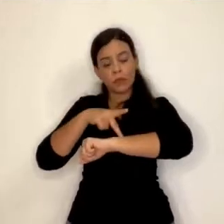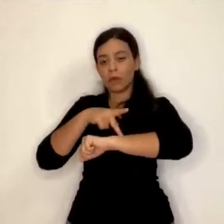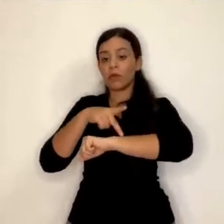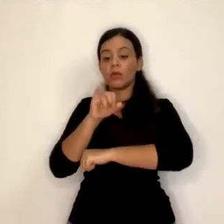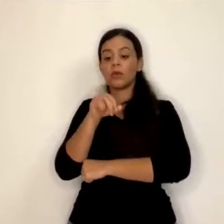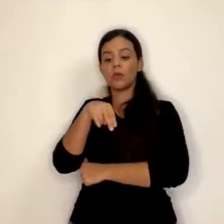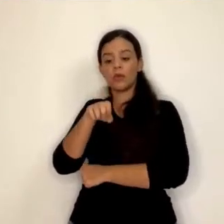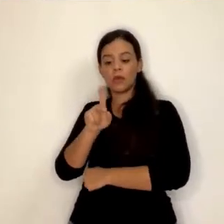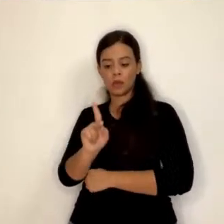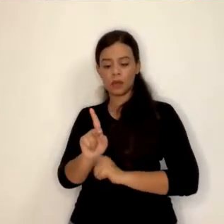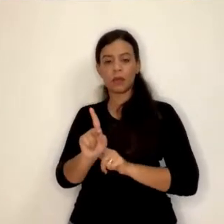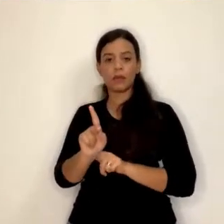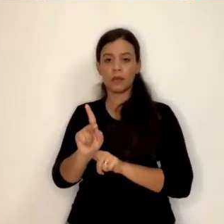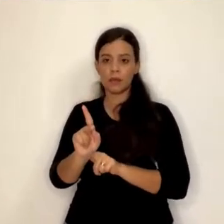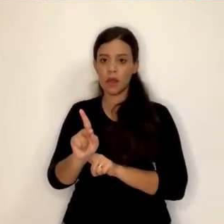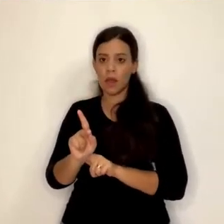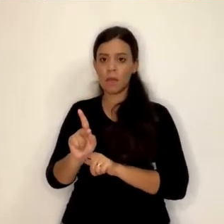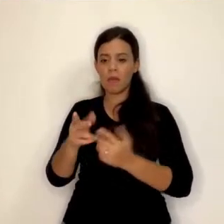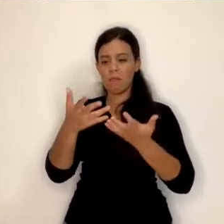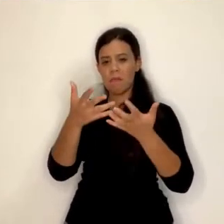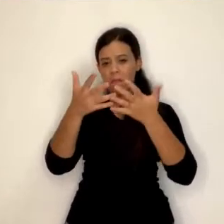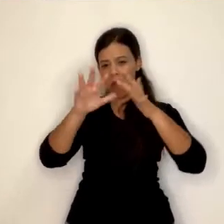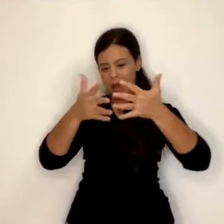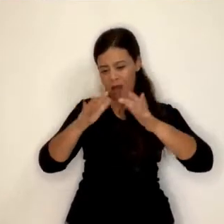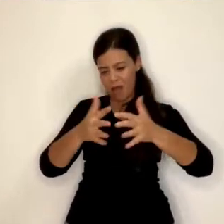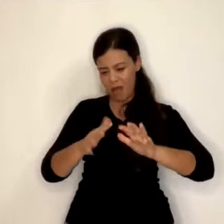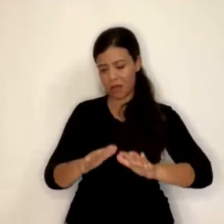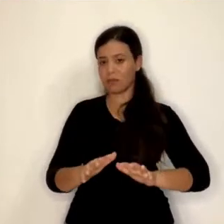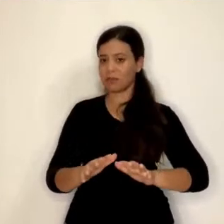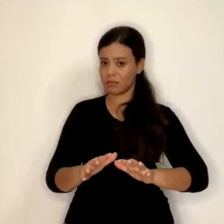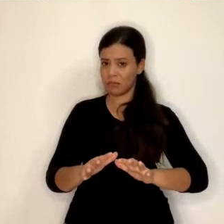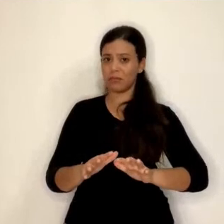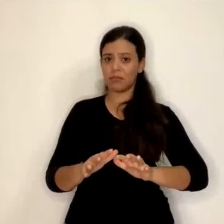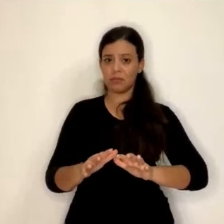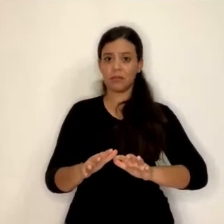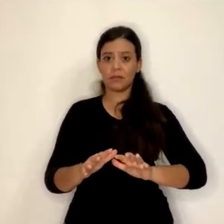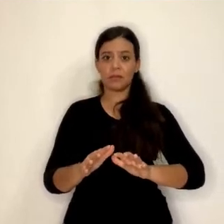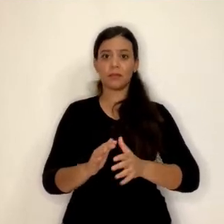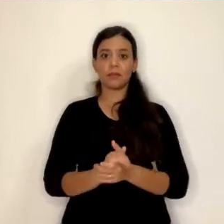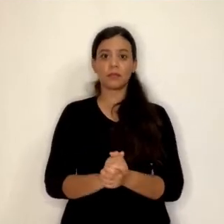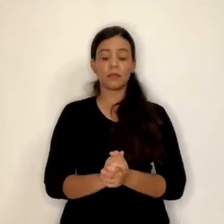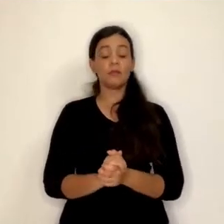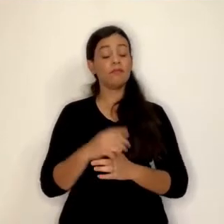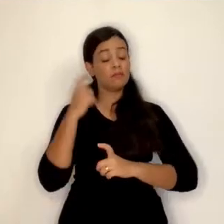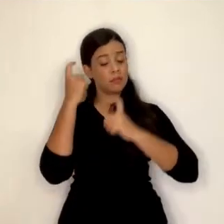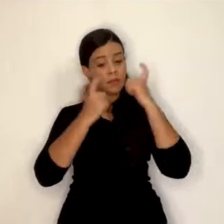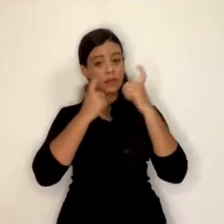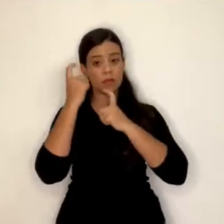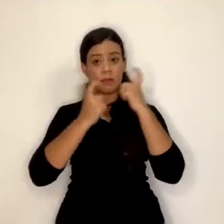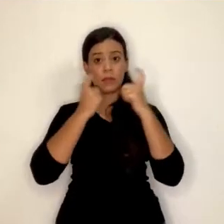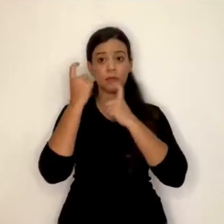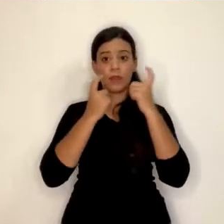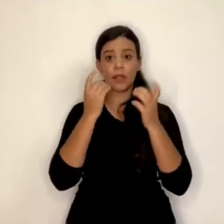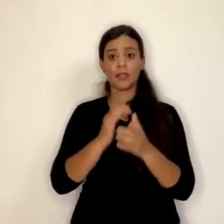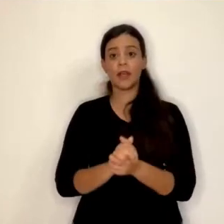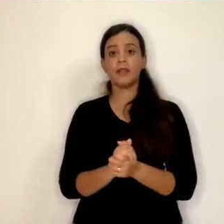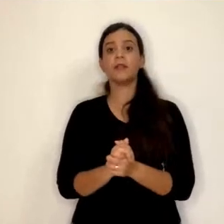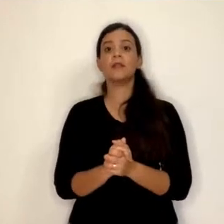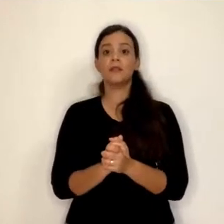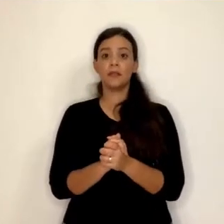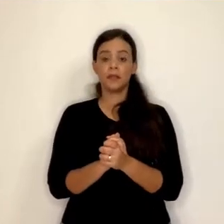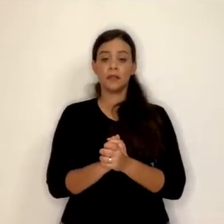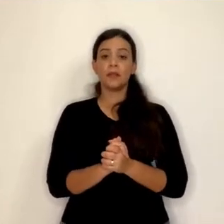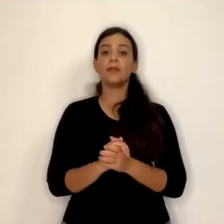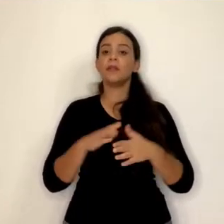pedagogical autonomy. The INEPI is being dismantled, and the concerns are big in terms of